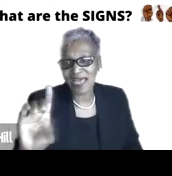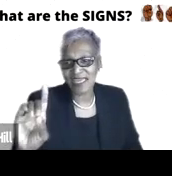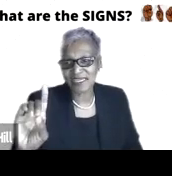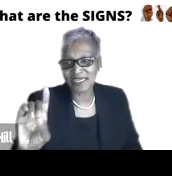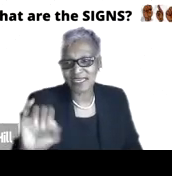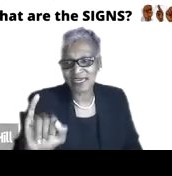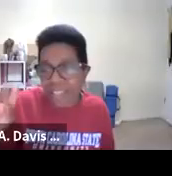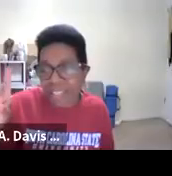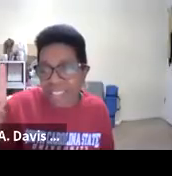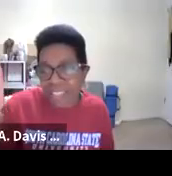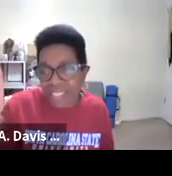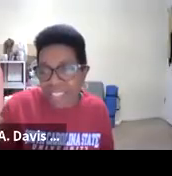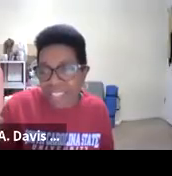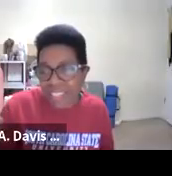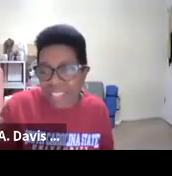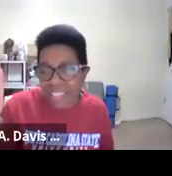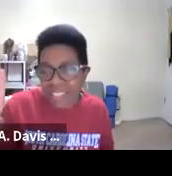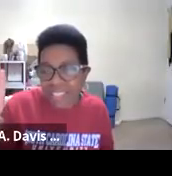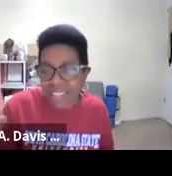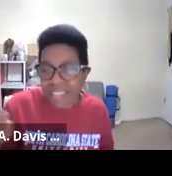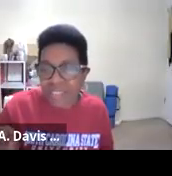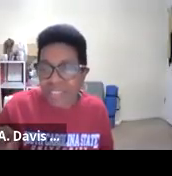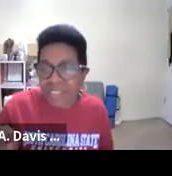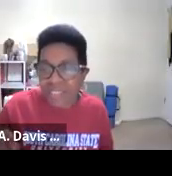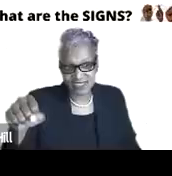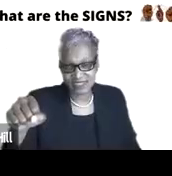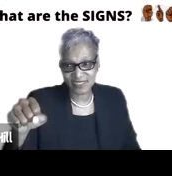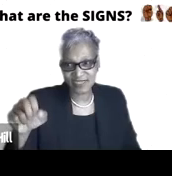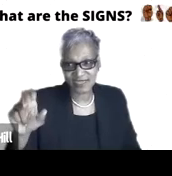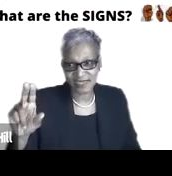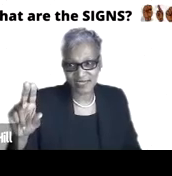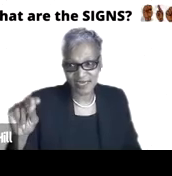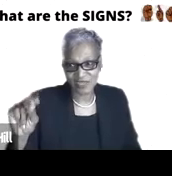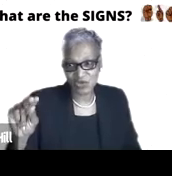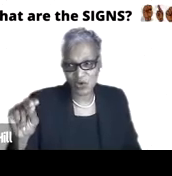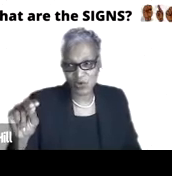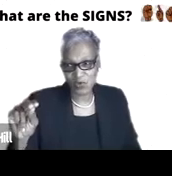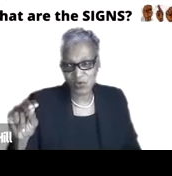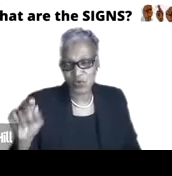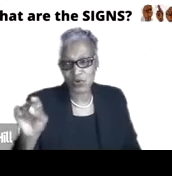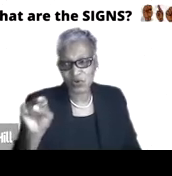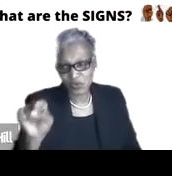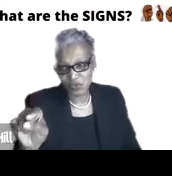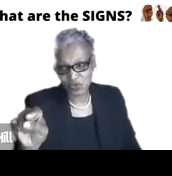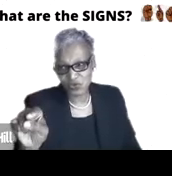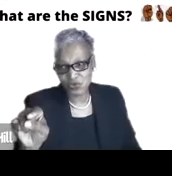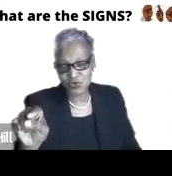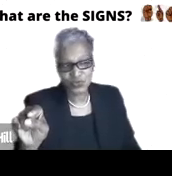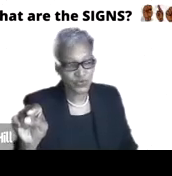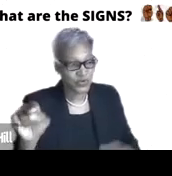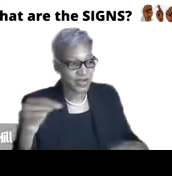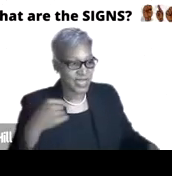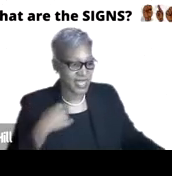spell. I and D. I-D. All right, and you remember the yes, yes, mm-hmm. no, no, the